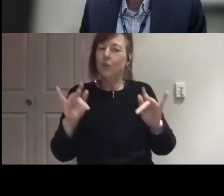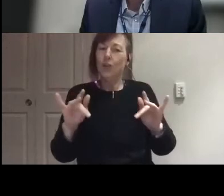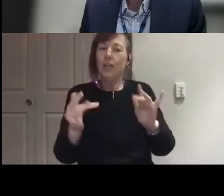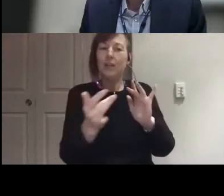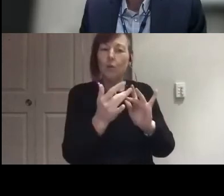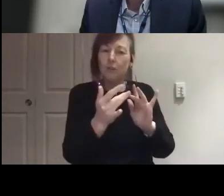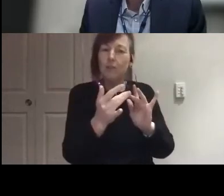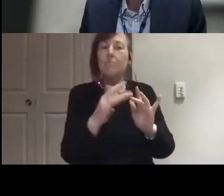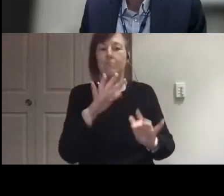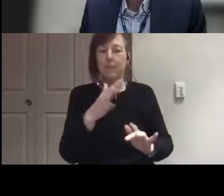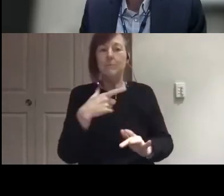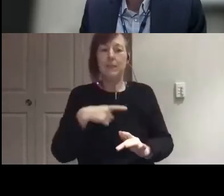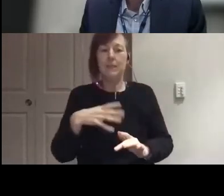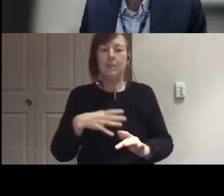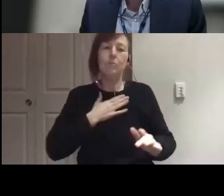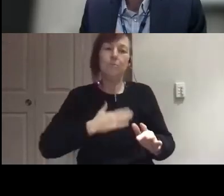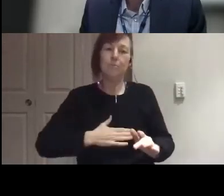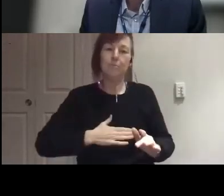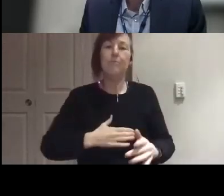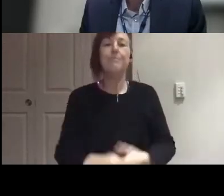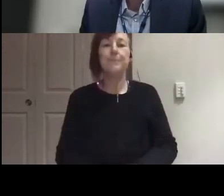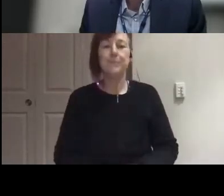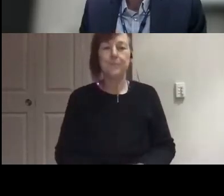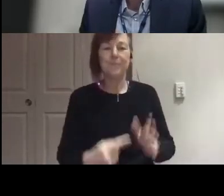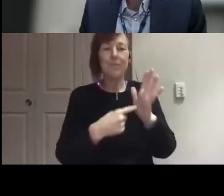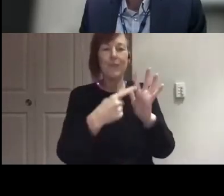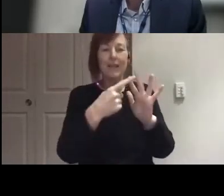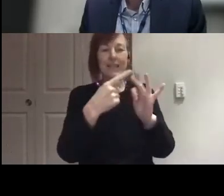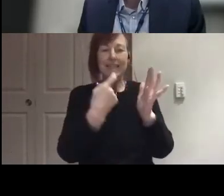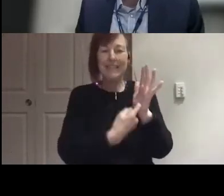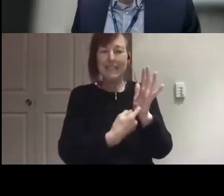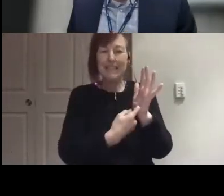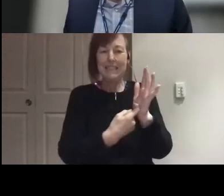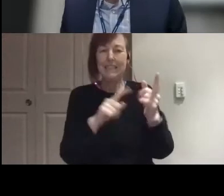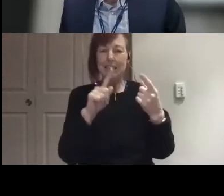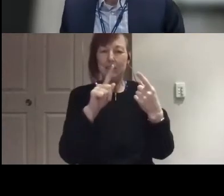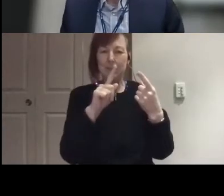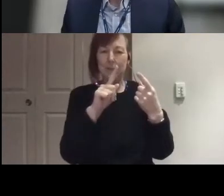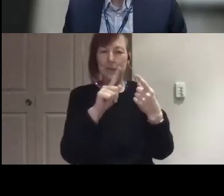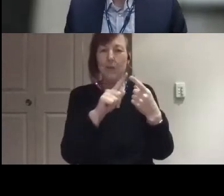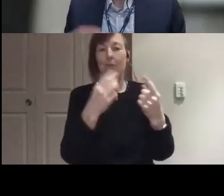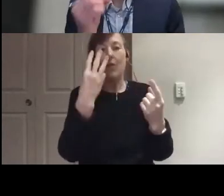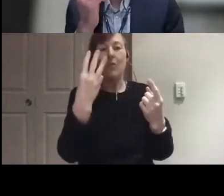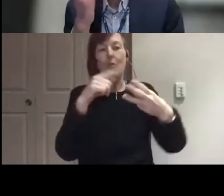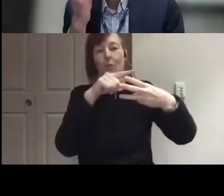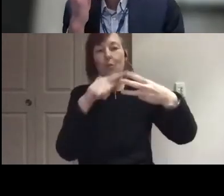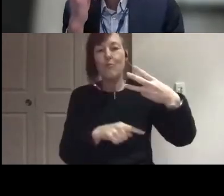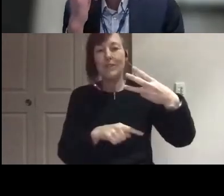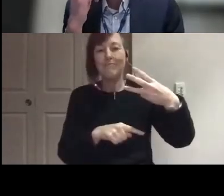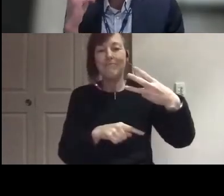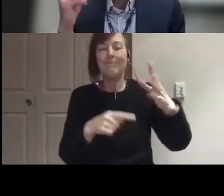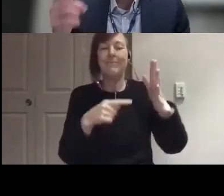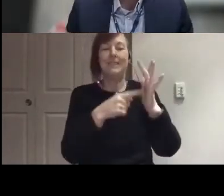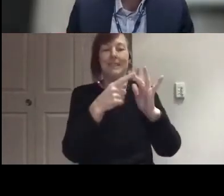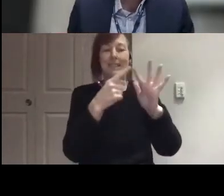of things about tiers. So a tier, there are really only important, there are 3 tiers really. The first one is tier 3,